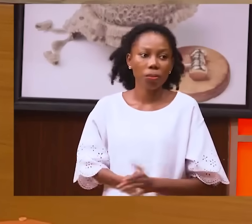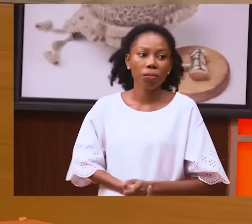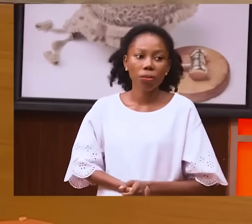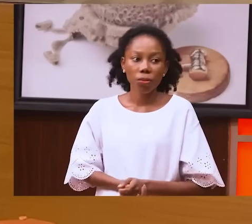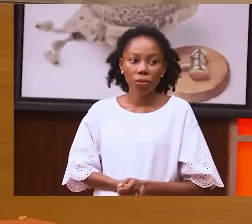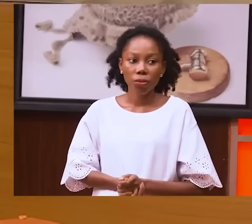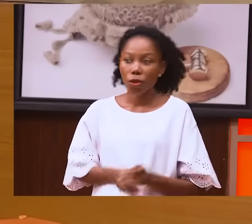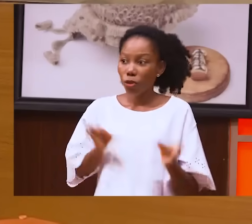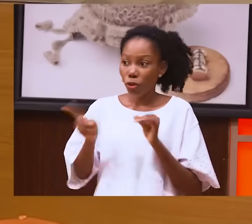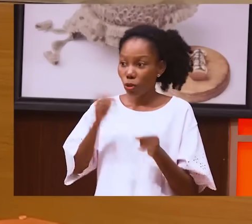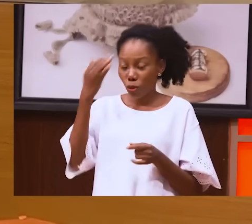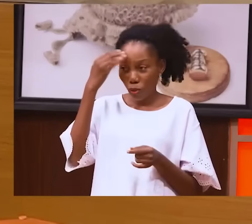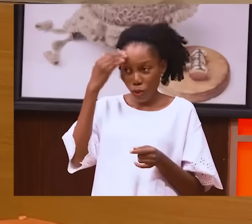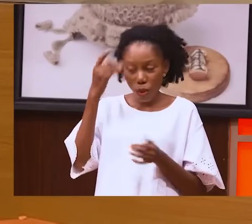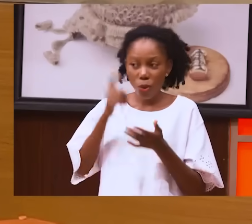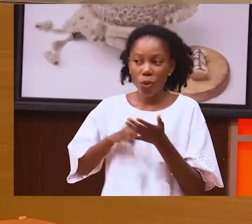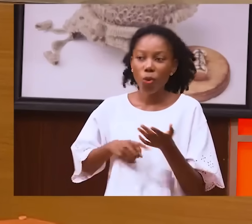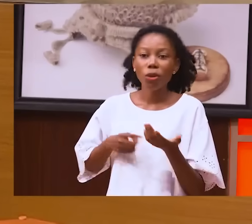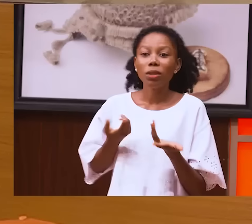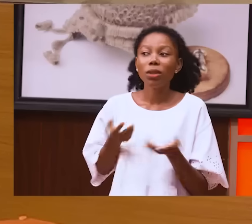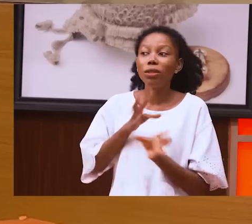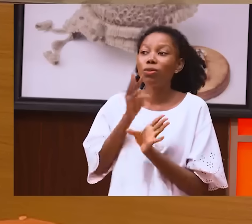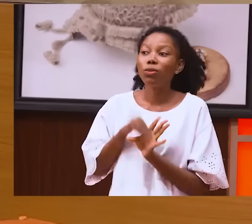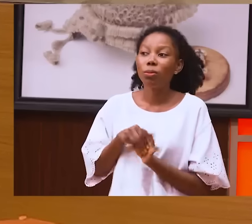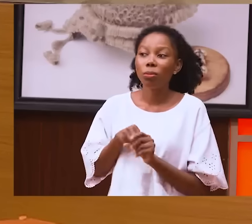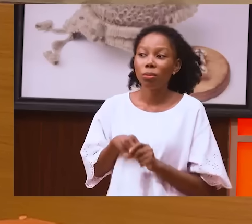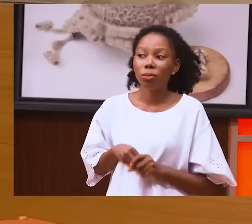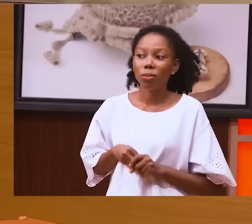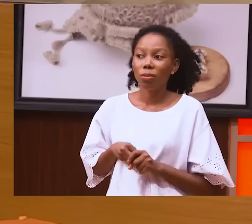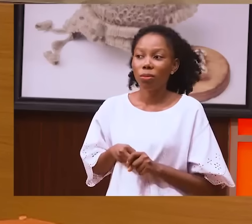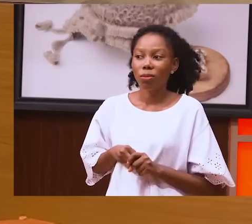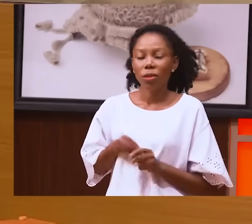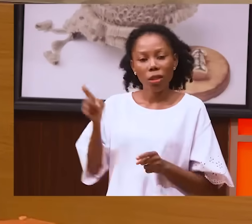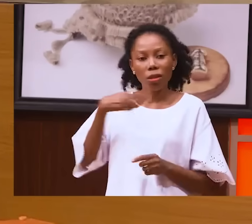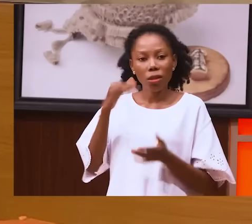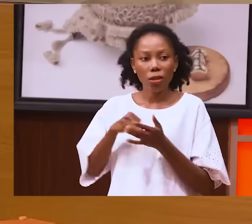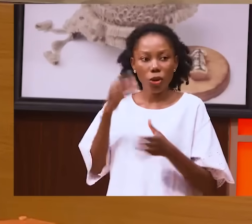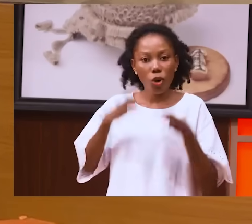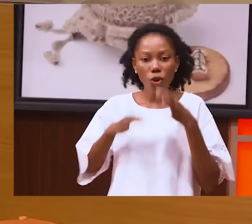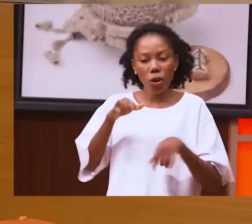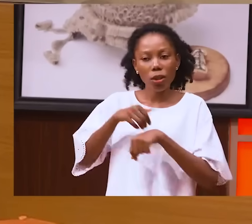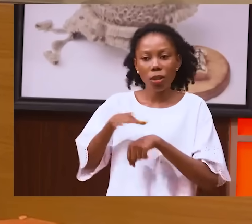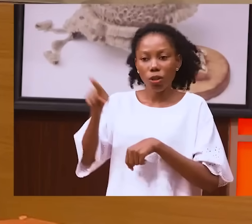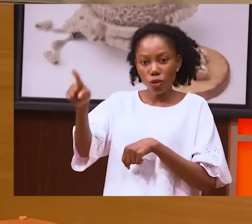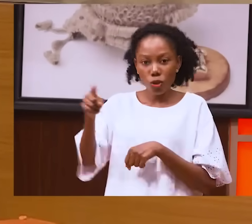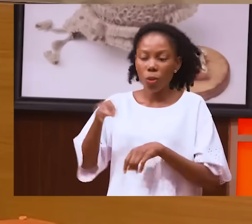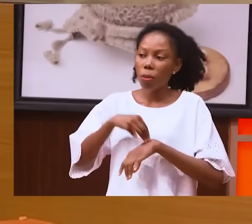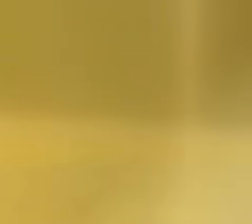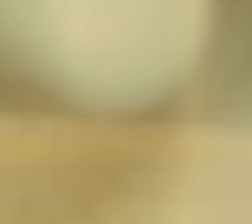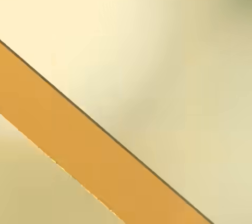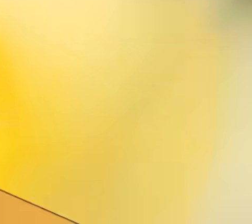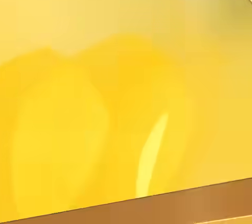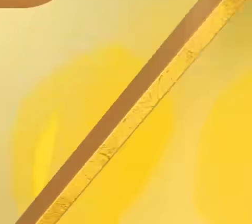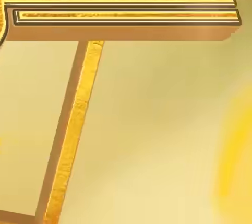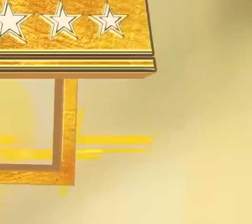Yeah. And you know the implication of that? No, they don't know who sent me message. Maybe the court sent me message. That you should come here.